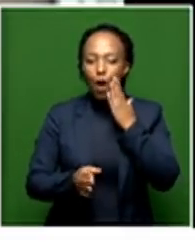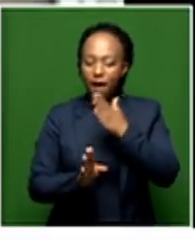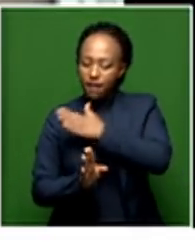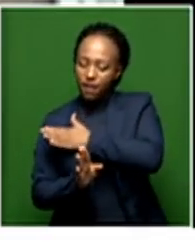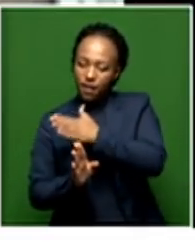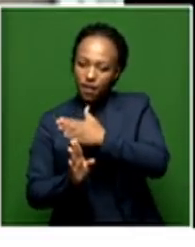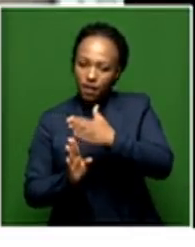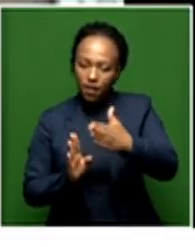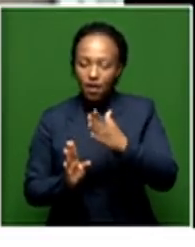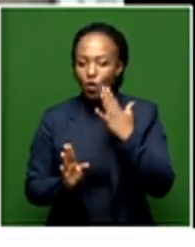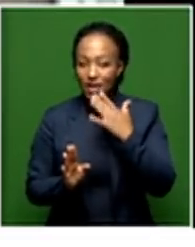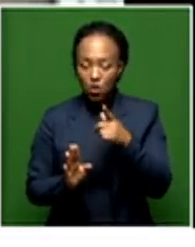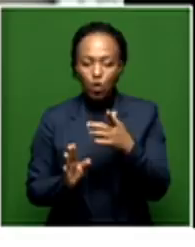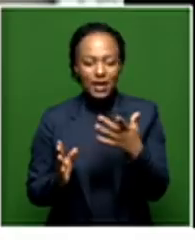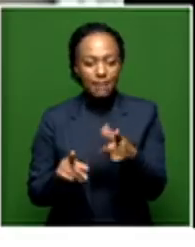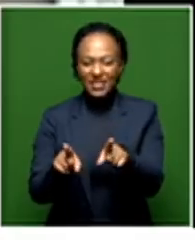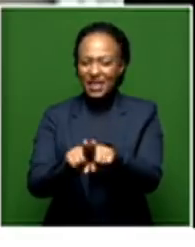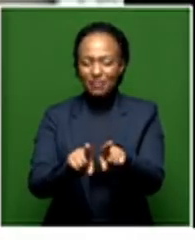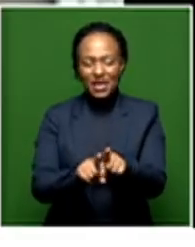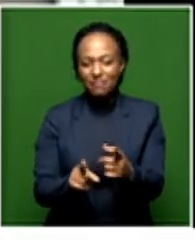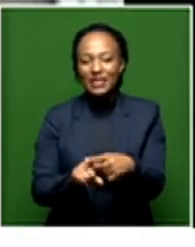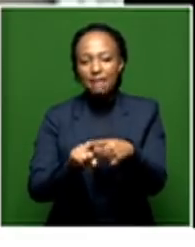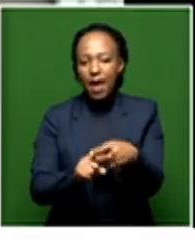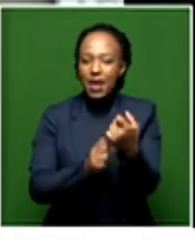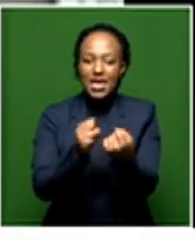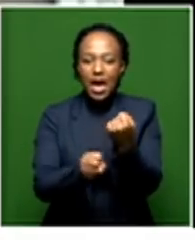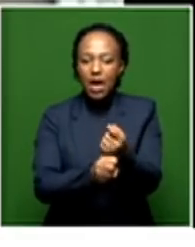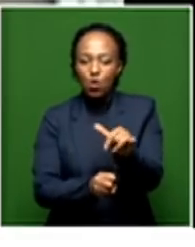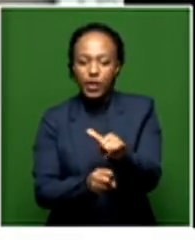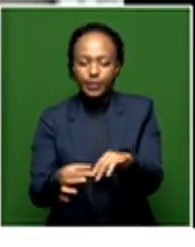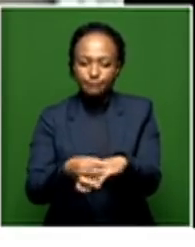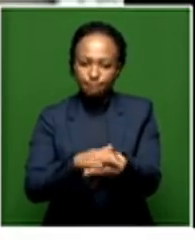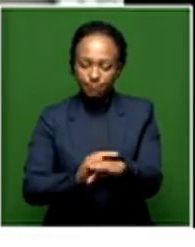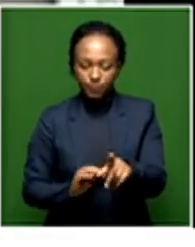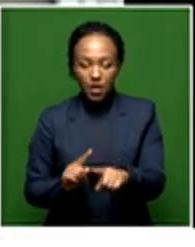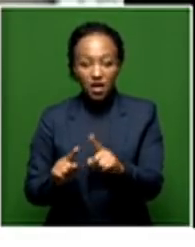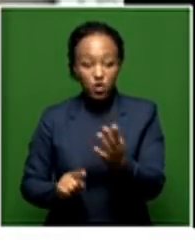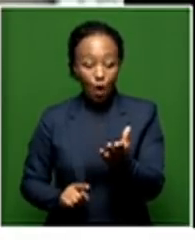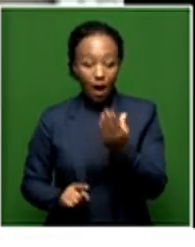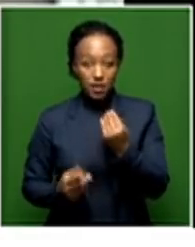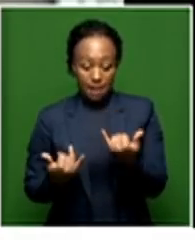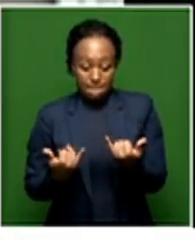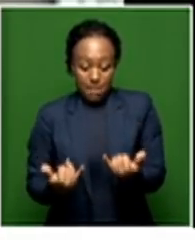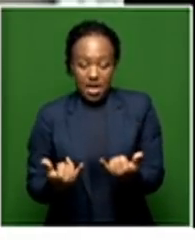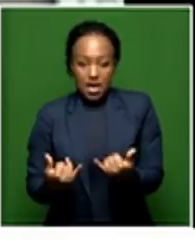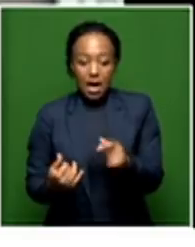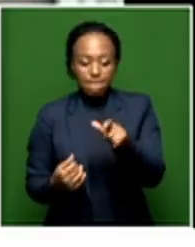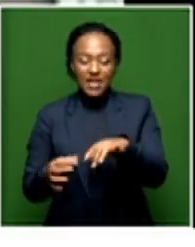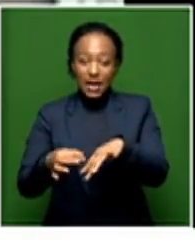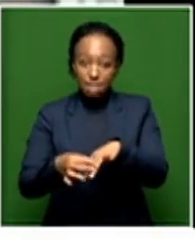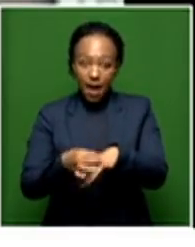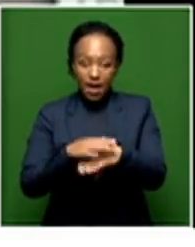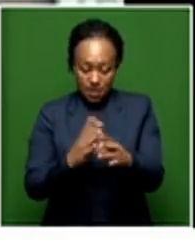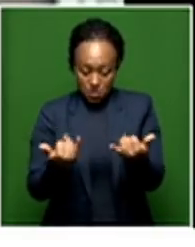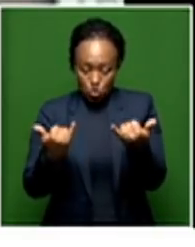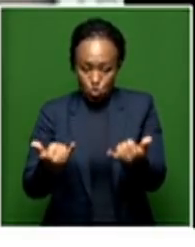the consequences are just not the same. But if you are asking me of a marriage now, today in